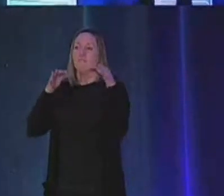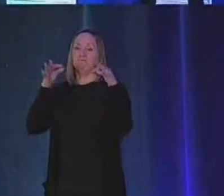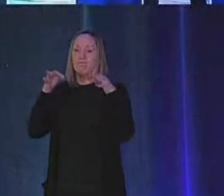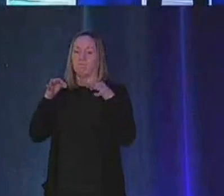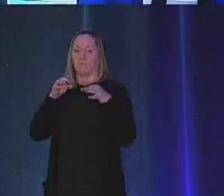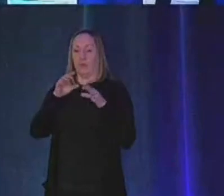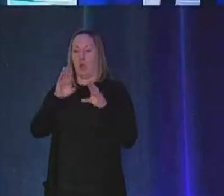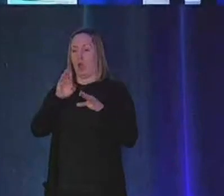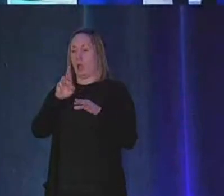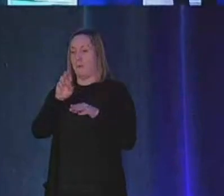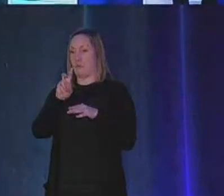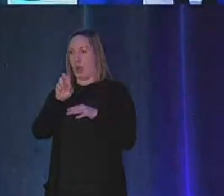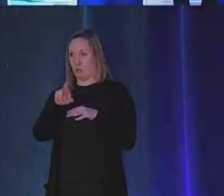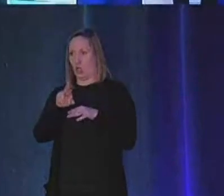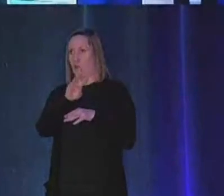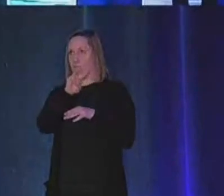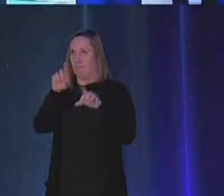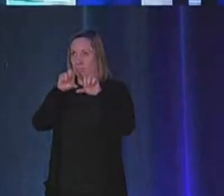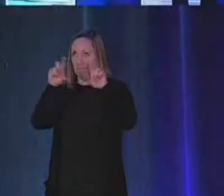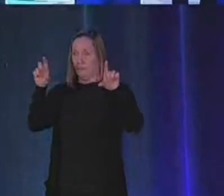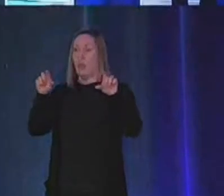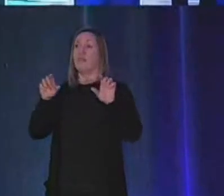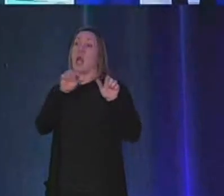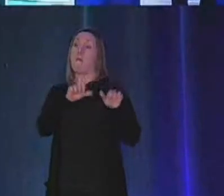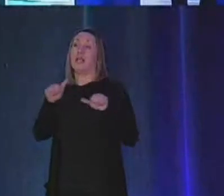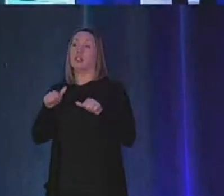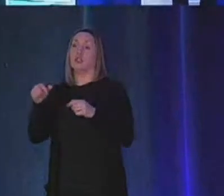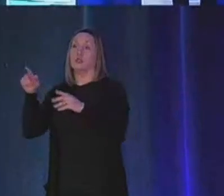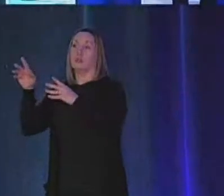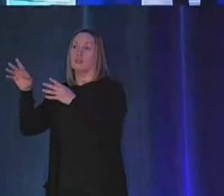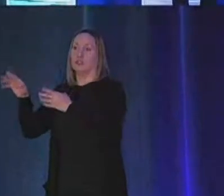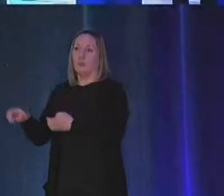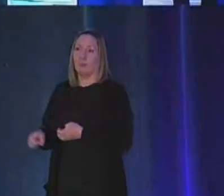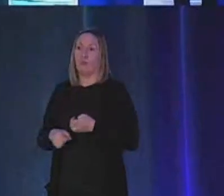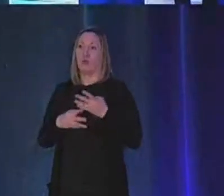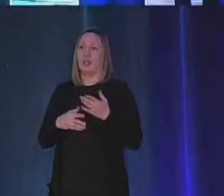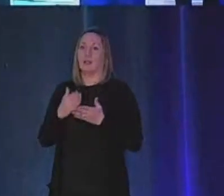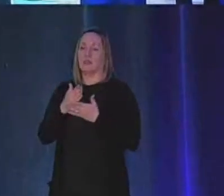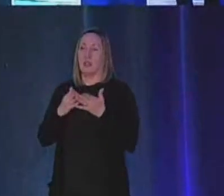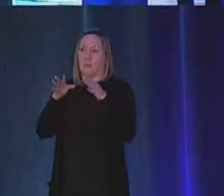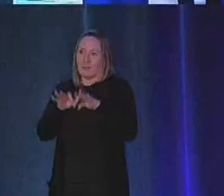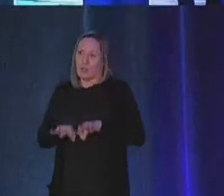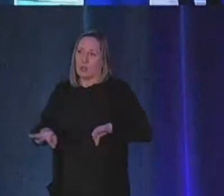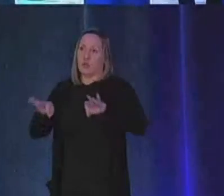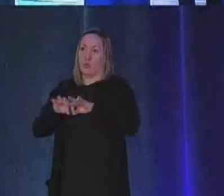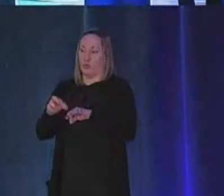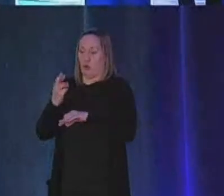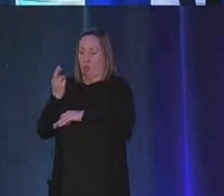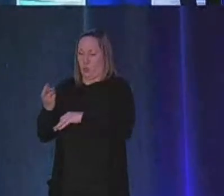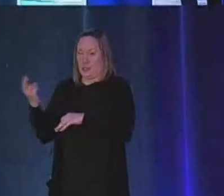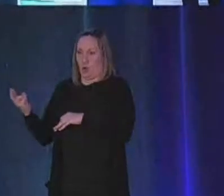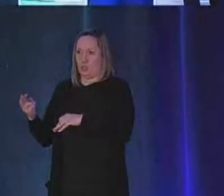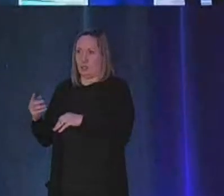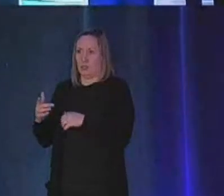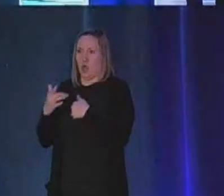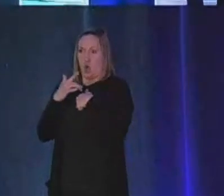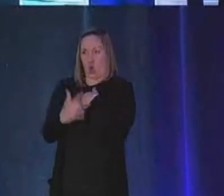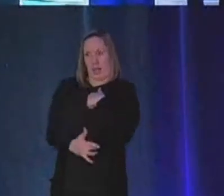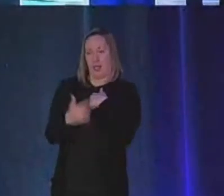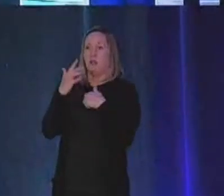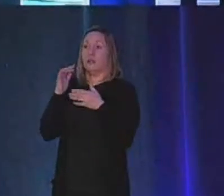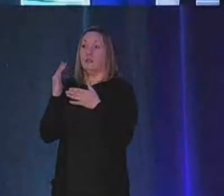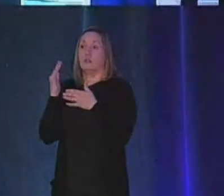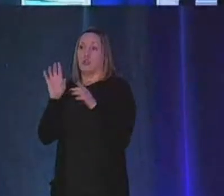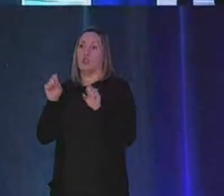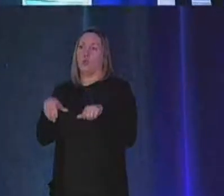the ability to bring in some of the crucial resources very early, so you can